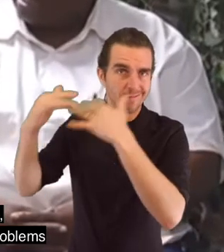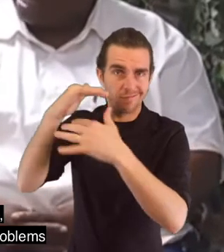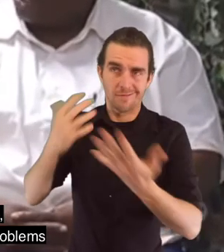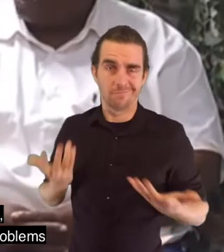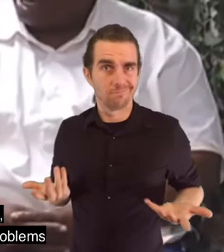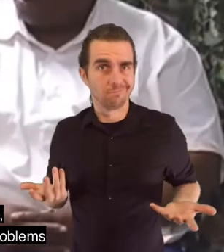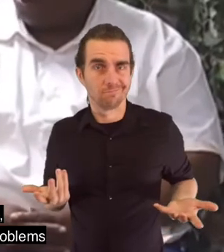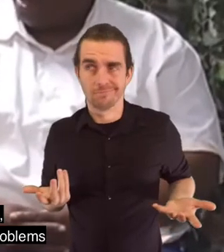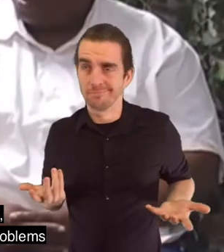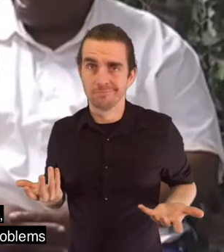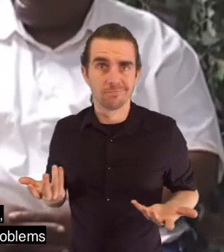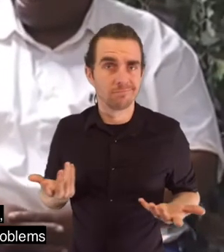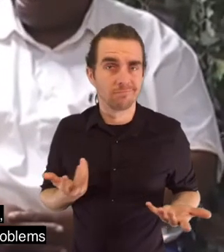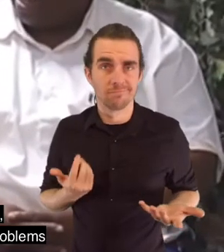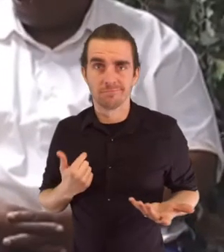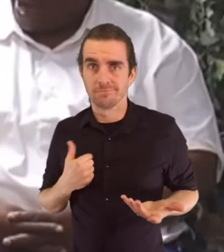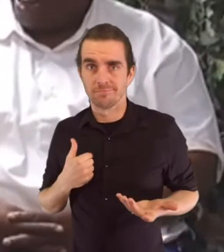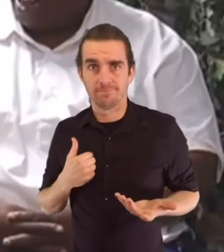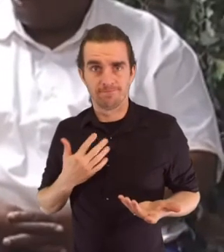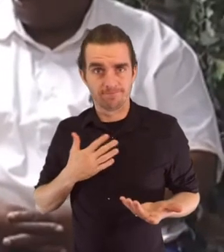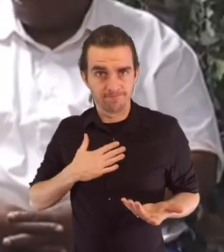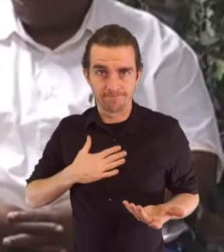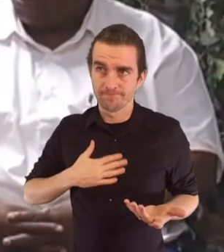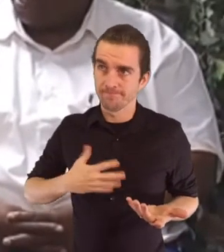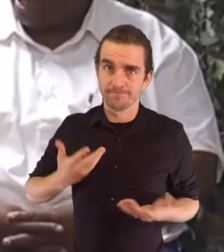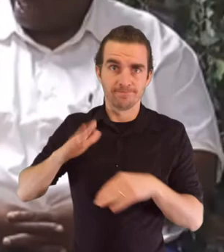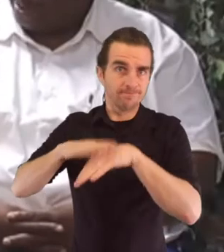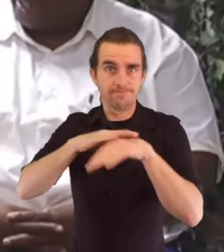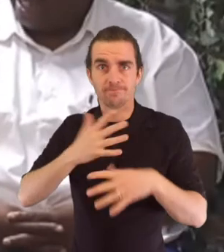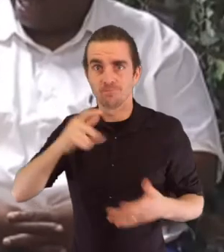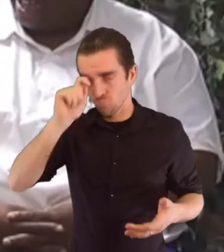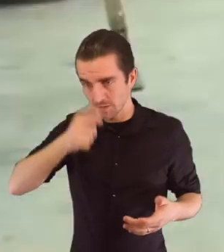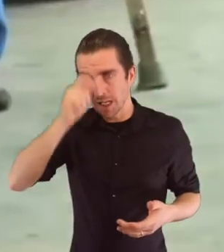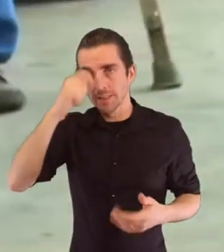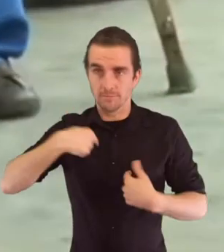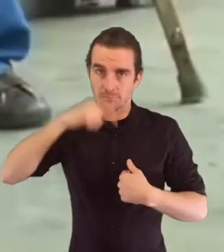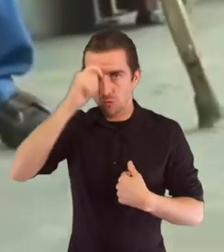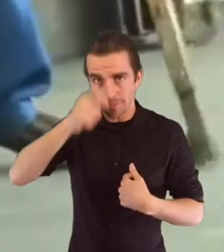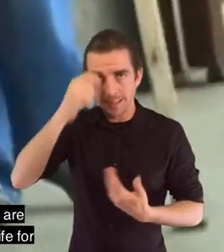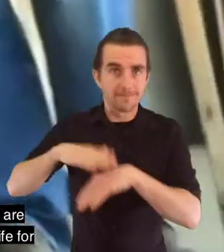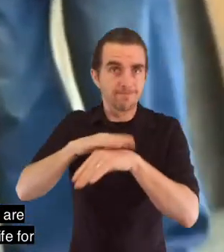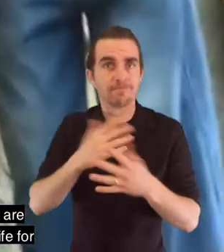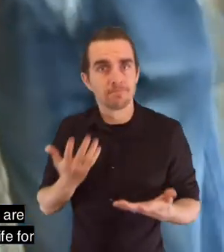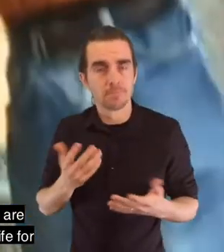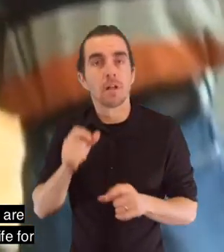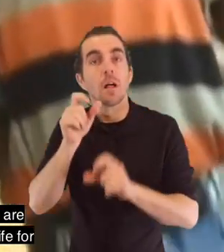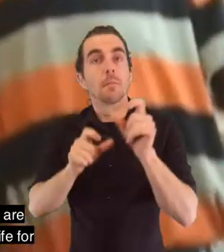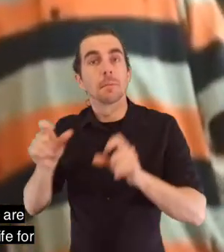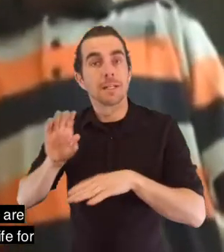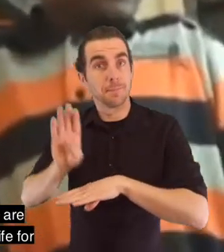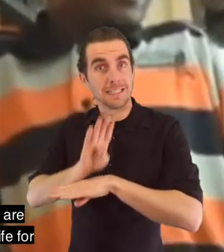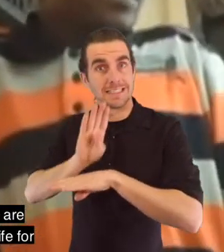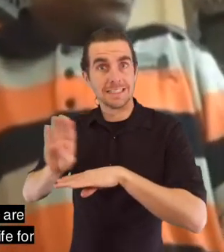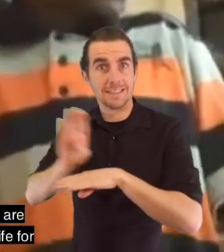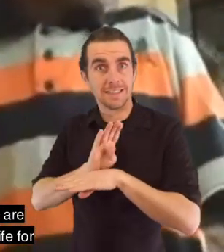at as social problems, then when are we going to be respected? Many people and businesses